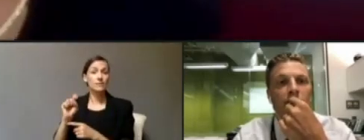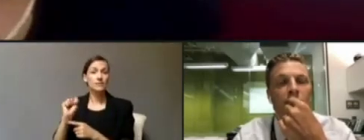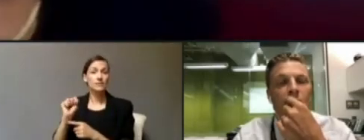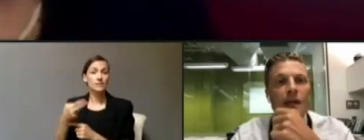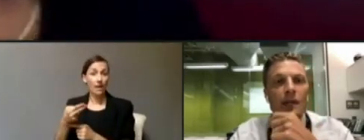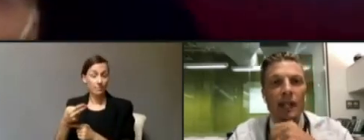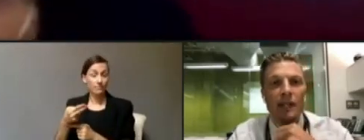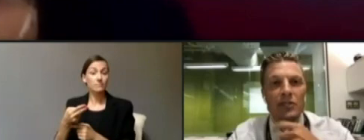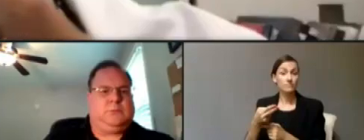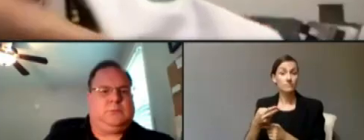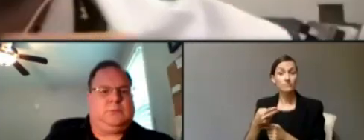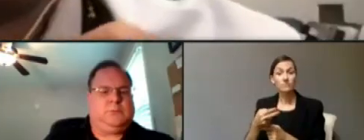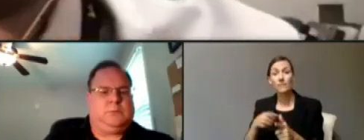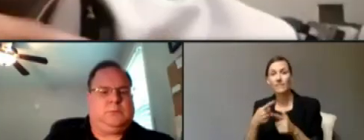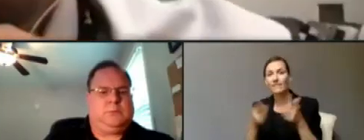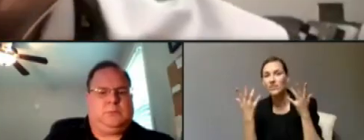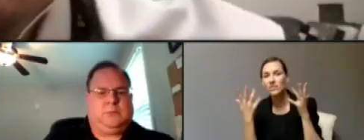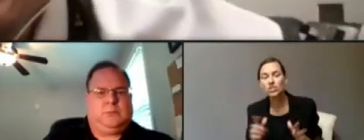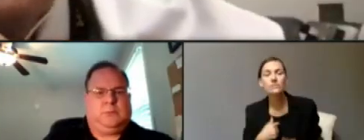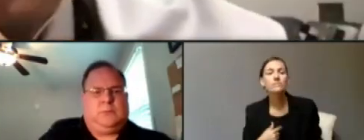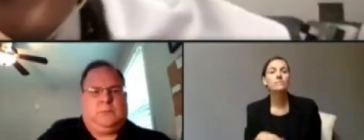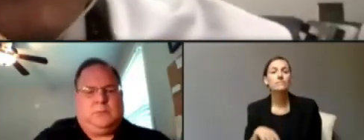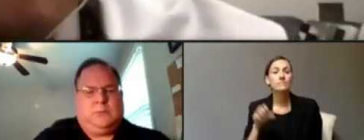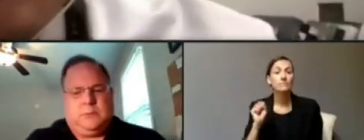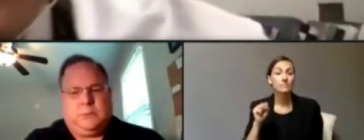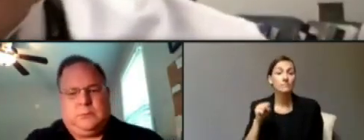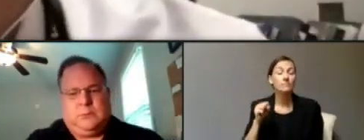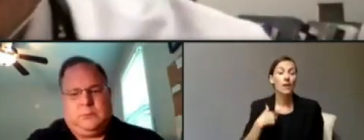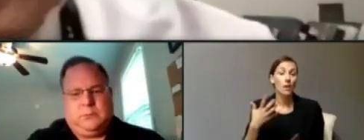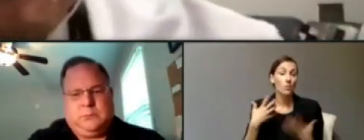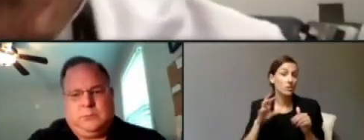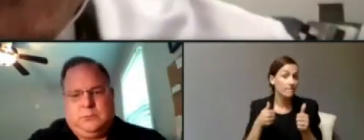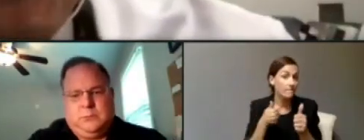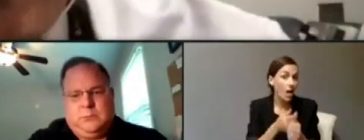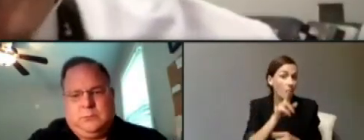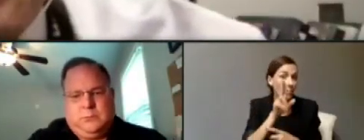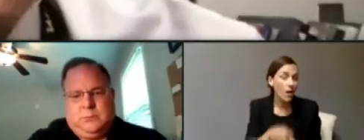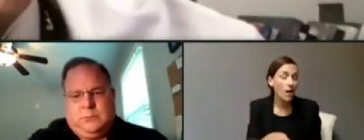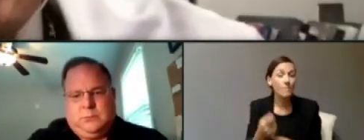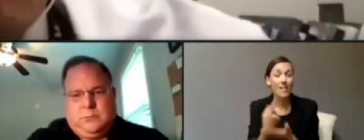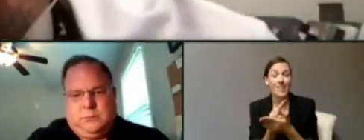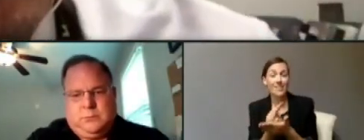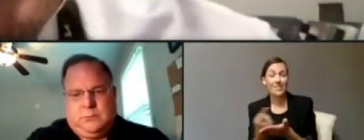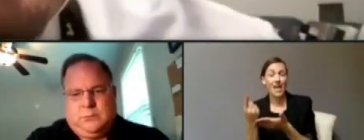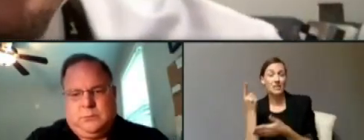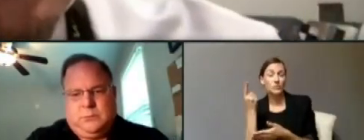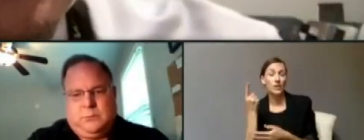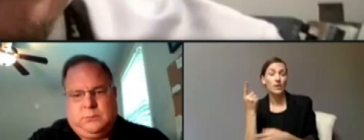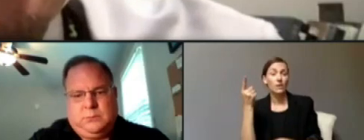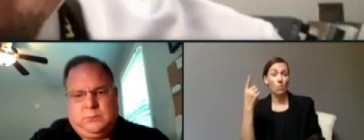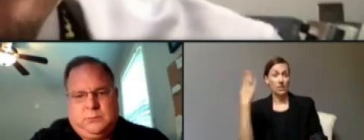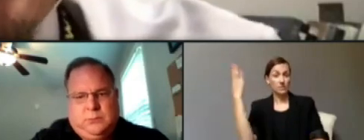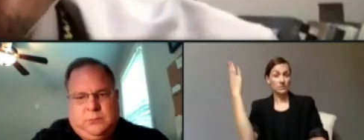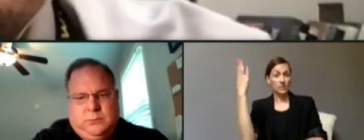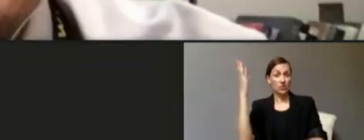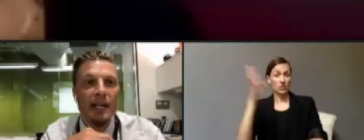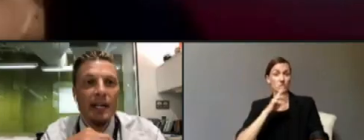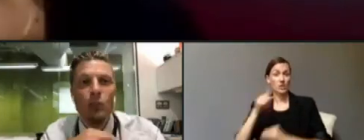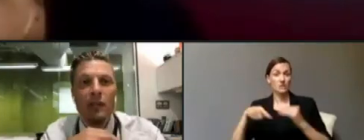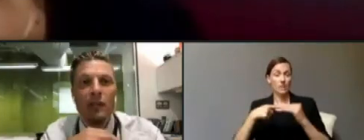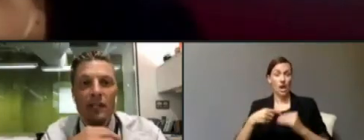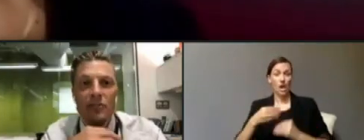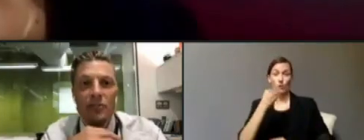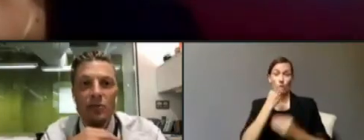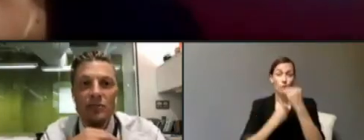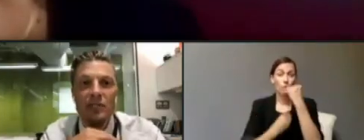please. Yeah, I just wanted to follow up. You know, last week, one of the speakers brought up the idea of food insecurity. And